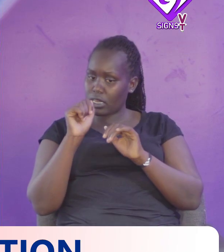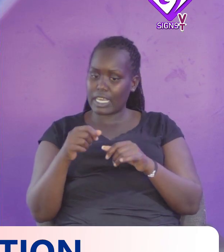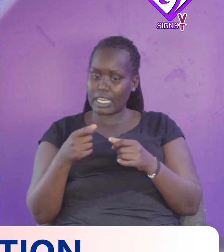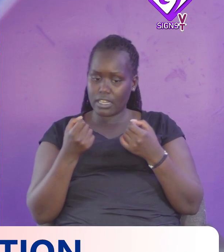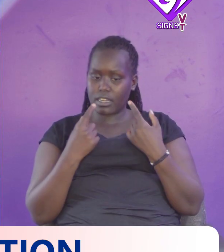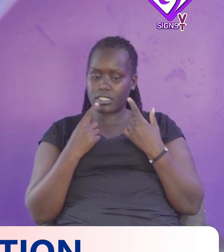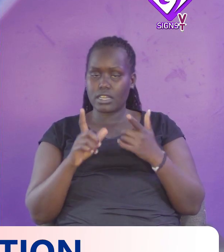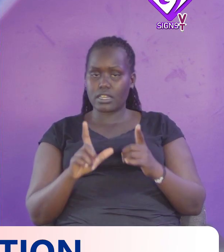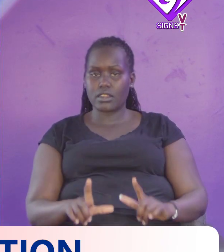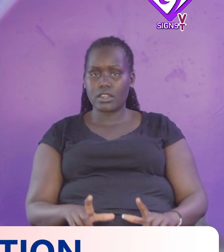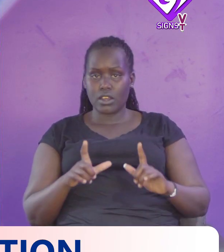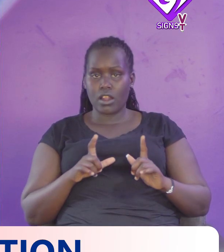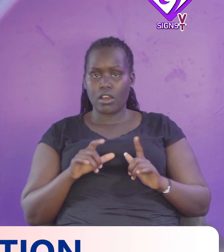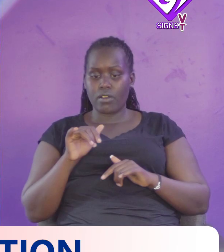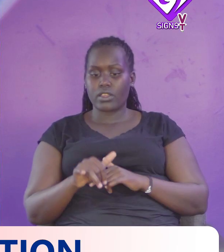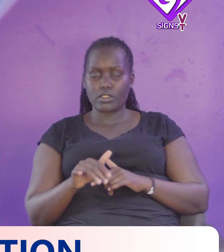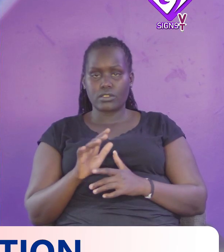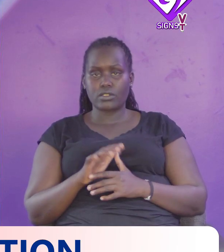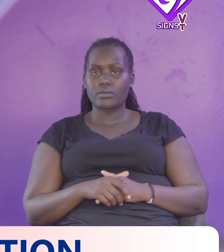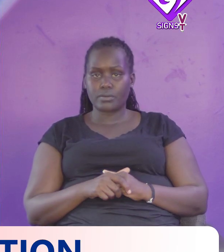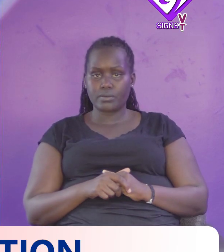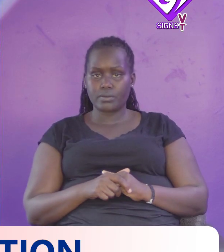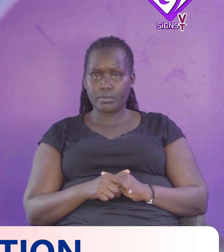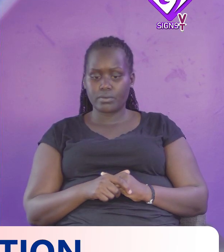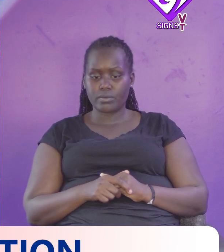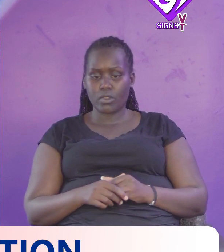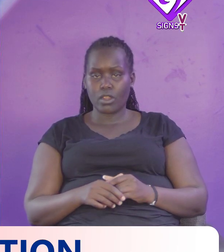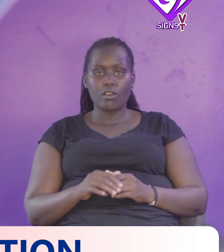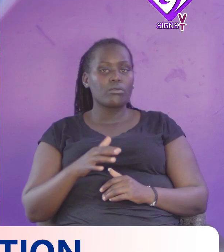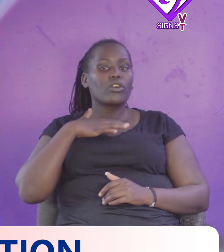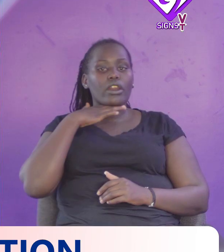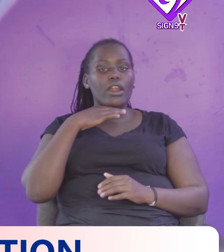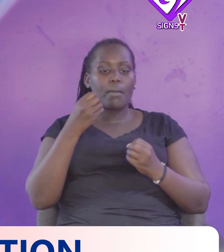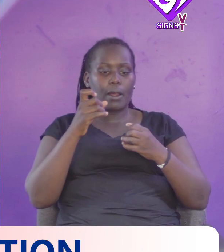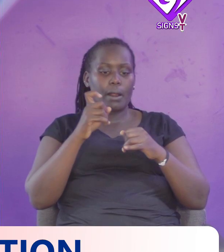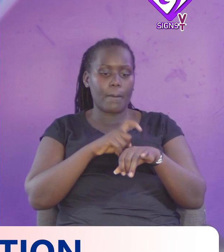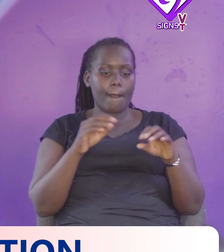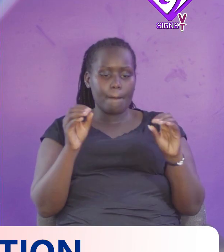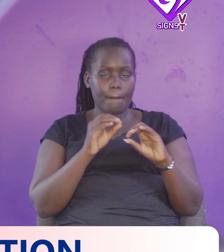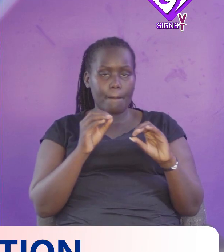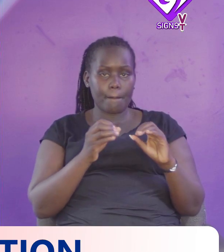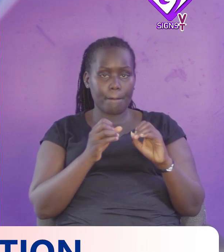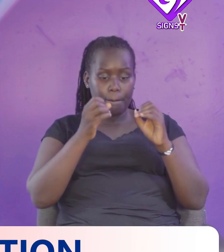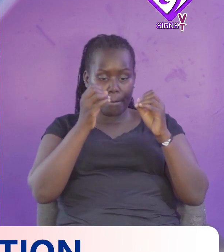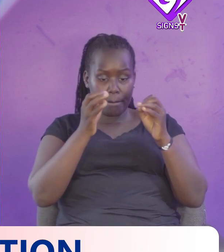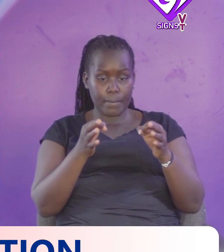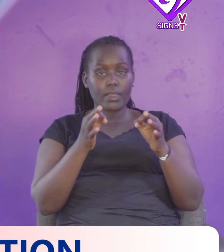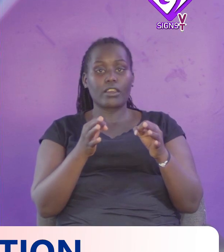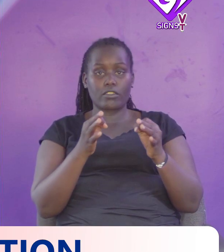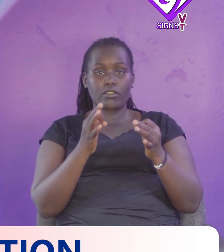life that we die once. You don't die many times. Okay. So if it is that